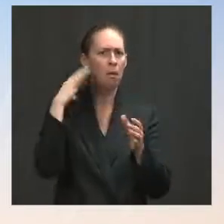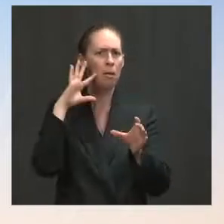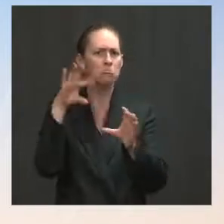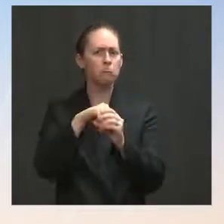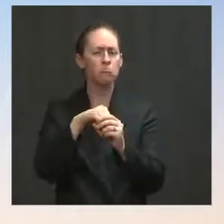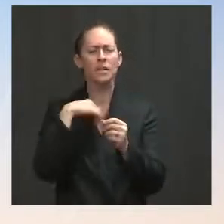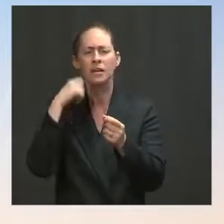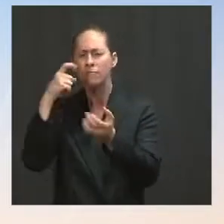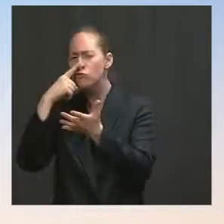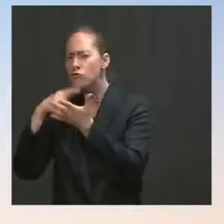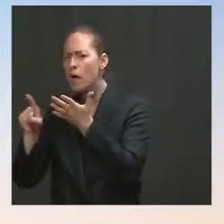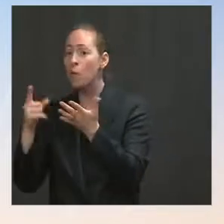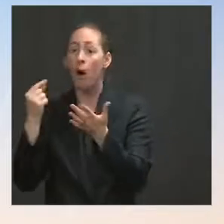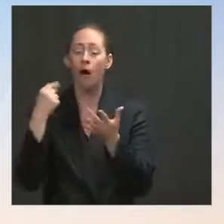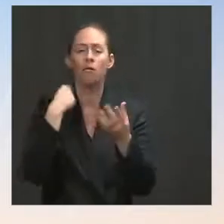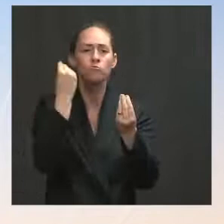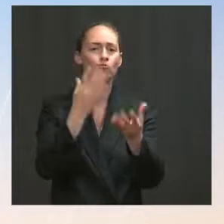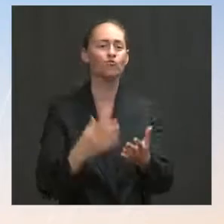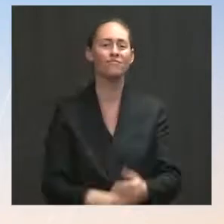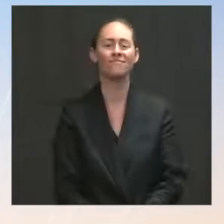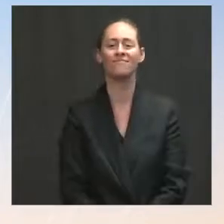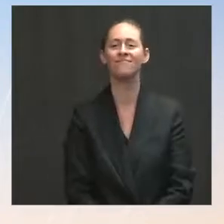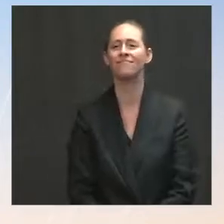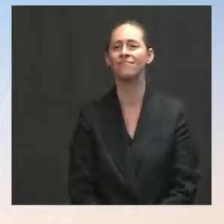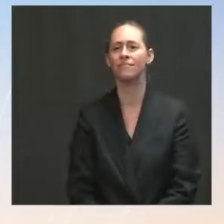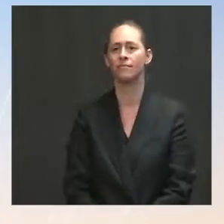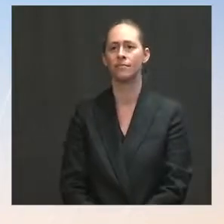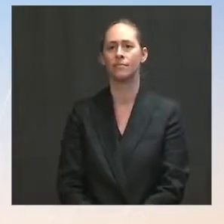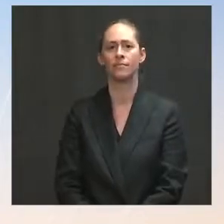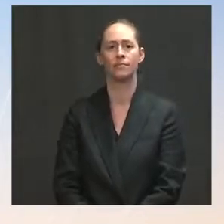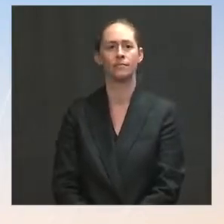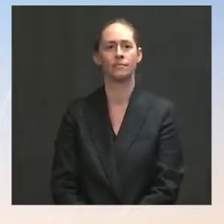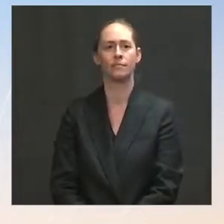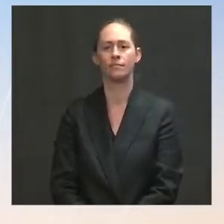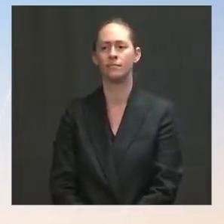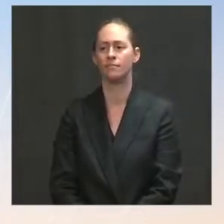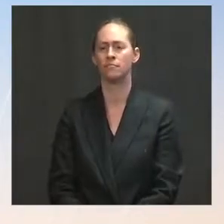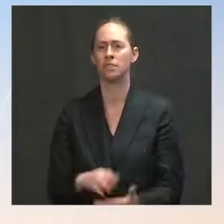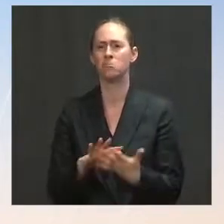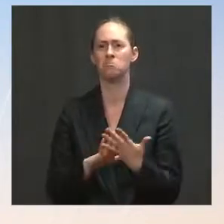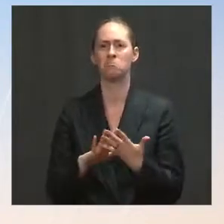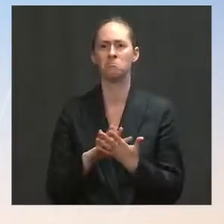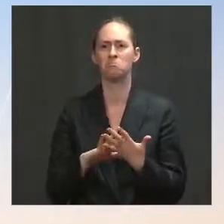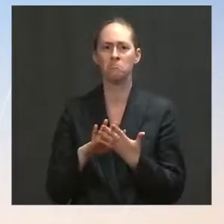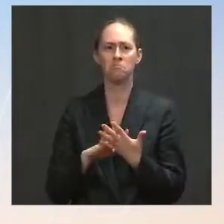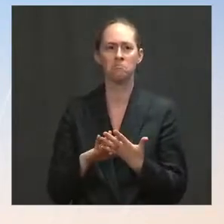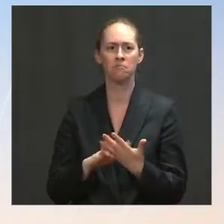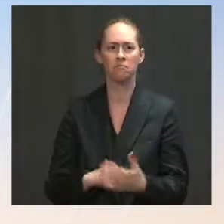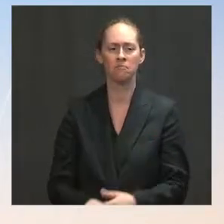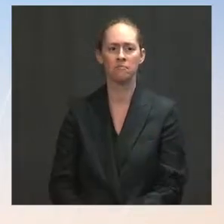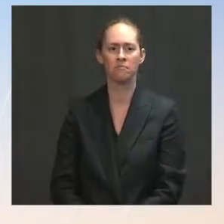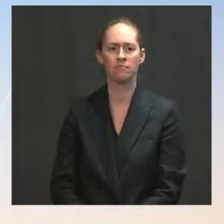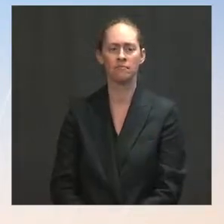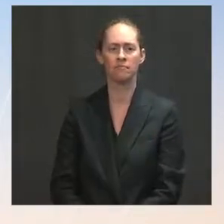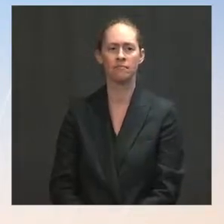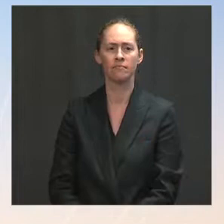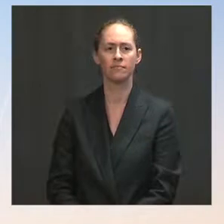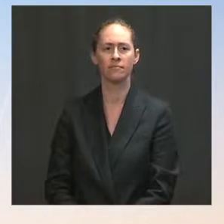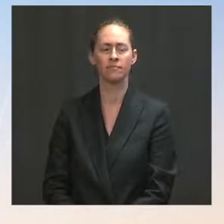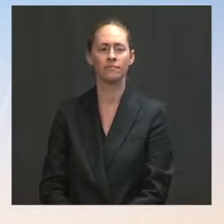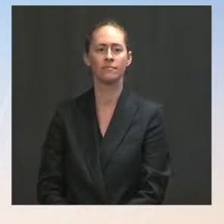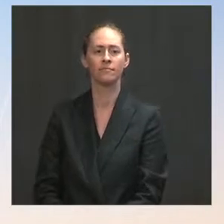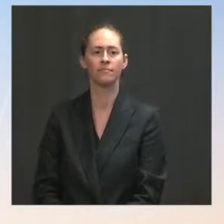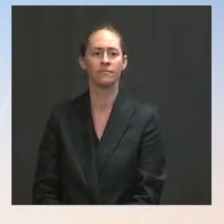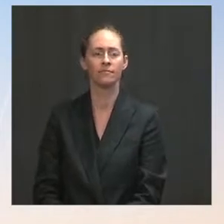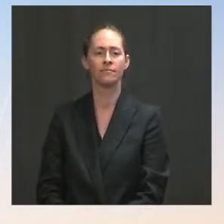between the president and lawmakers this week that you can preview specifically on this? There will be, but I don't have anything I can preview in this moment, but we'll see